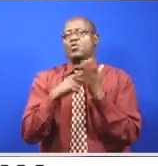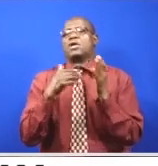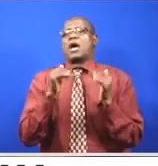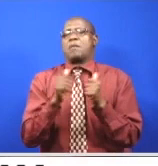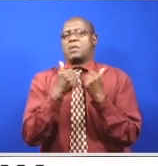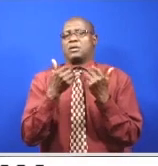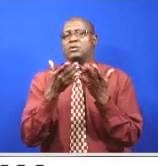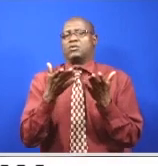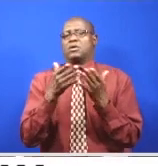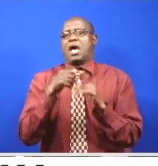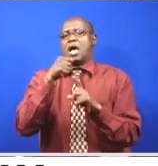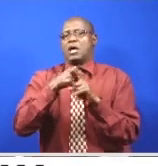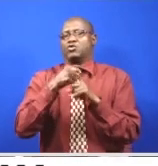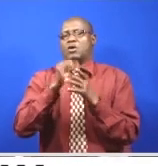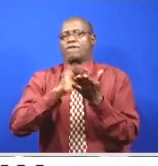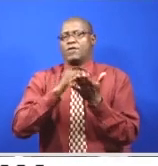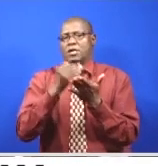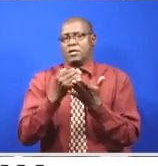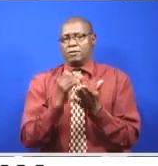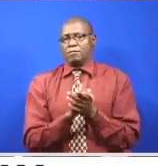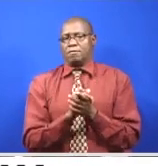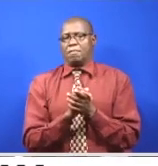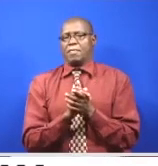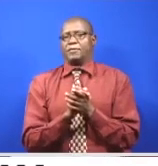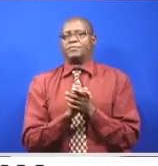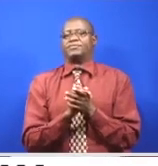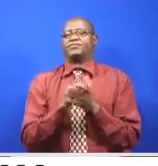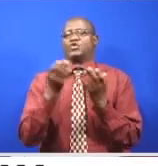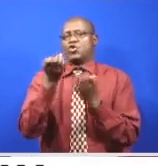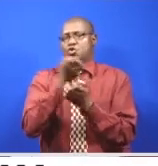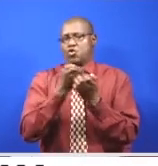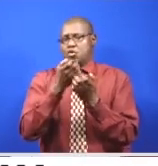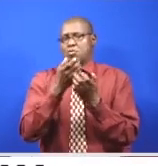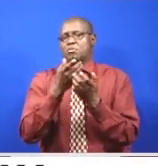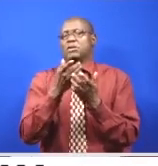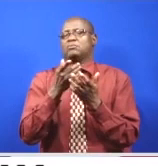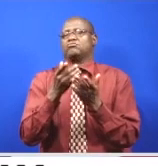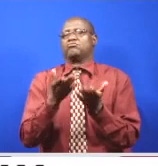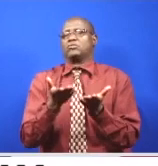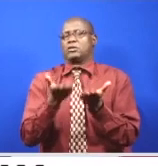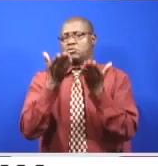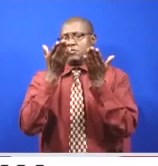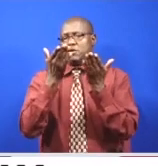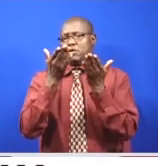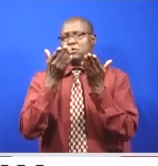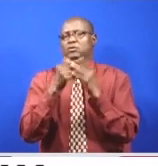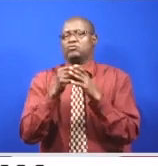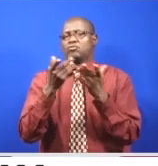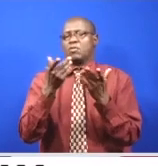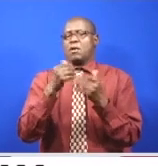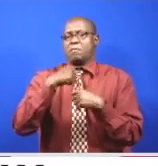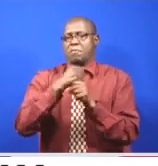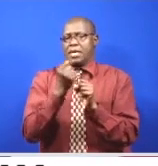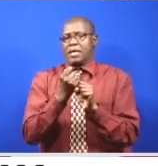happened to the Hustler Fund. The creative economy in the country is one that is really picking up. And for the content creators to make a cut out